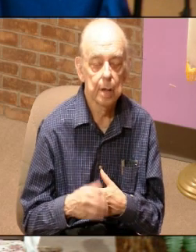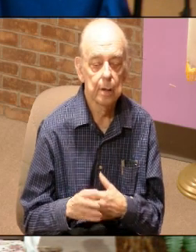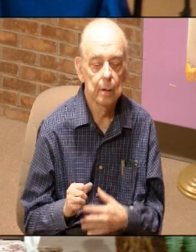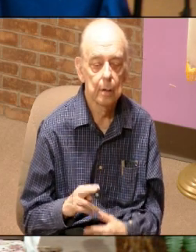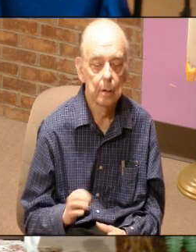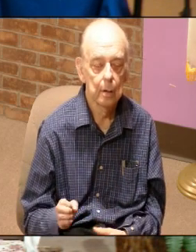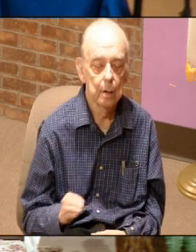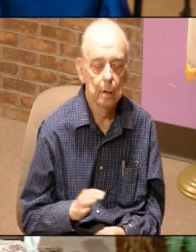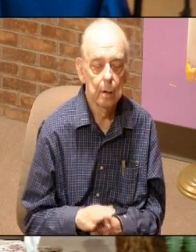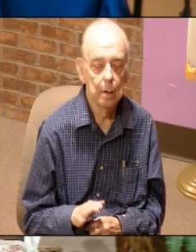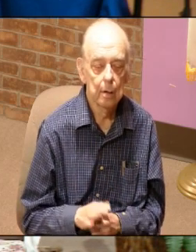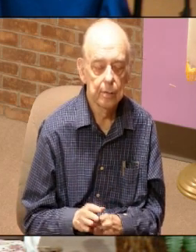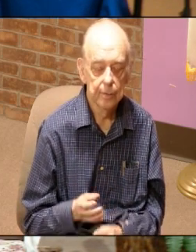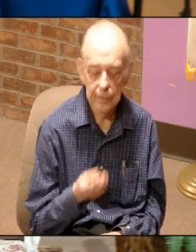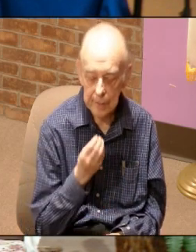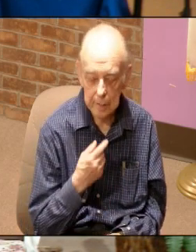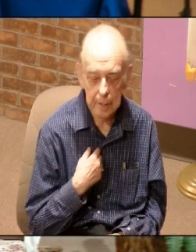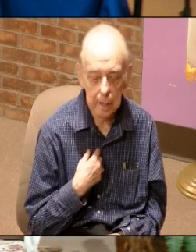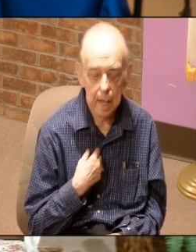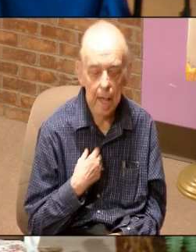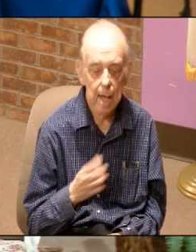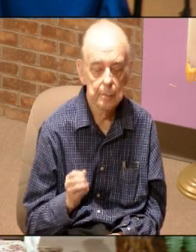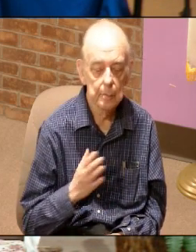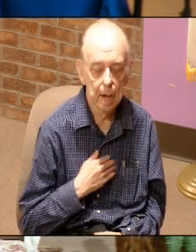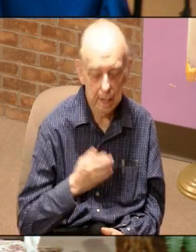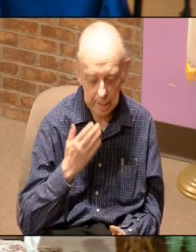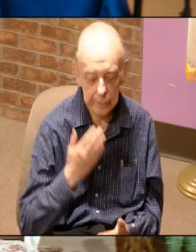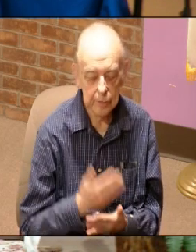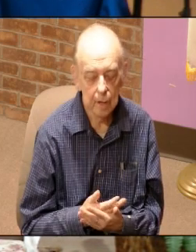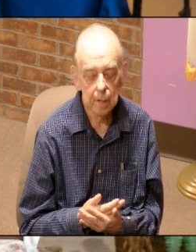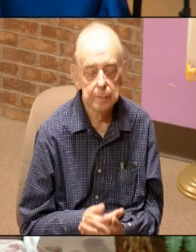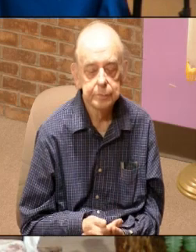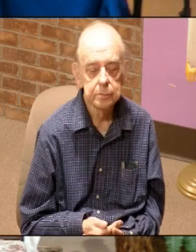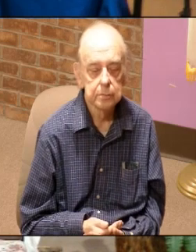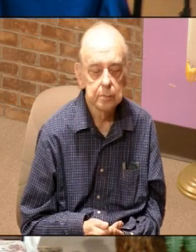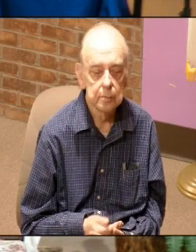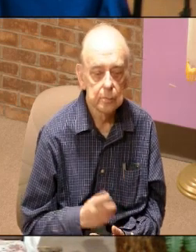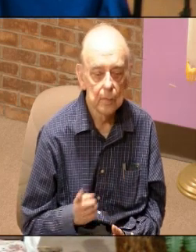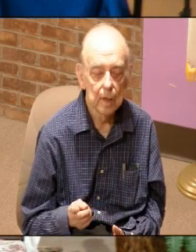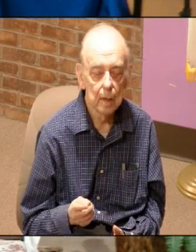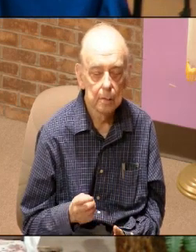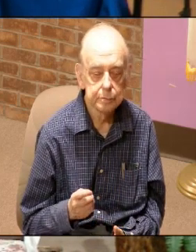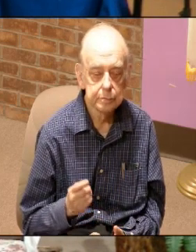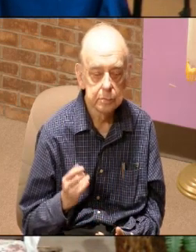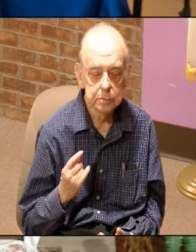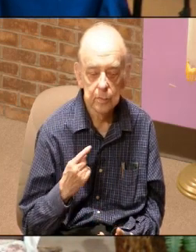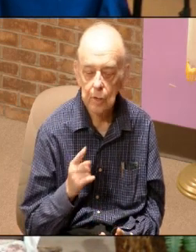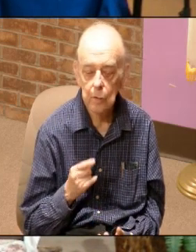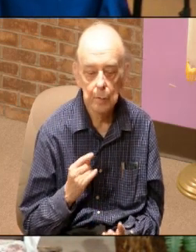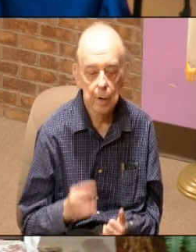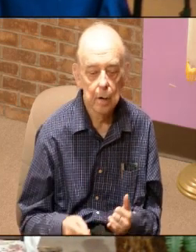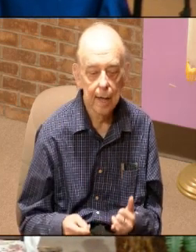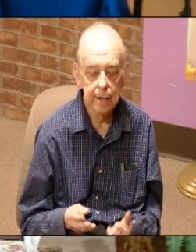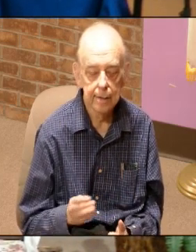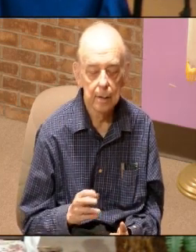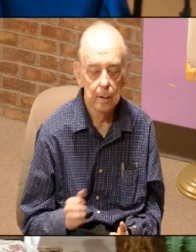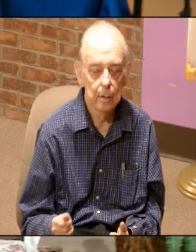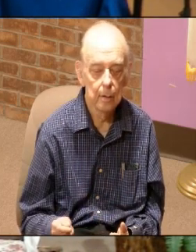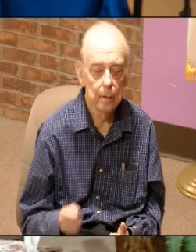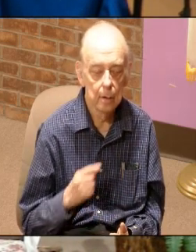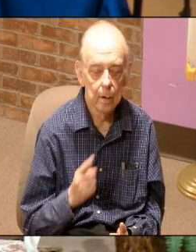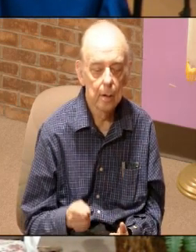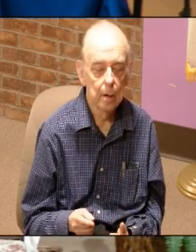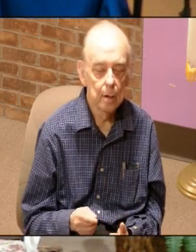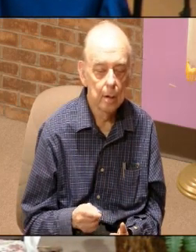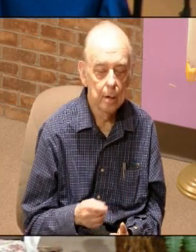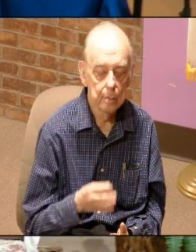just enough to feed me and my son this was going to be our last meal you see there was a